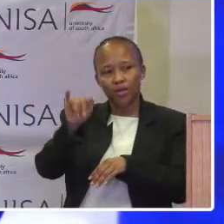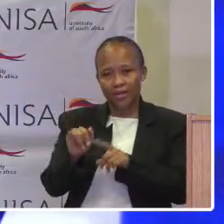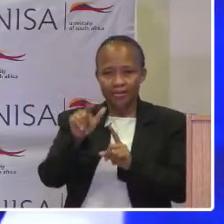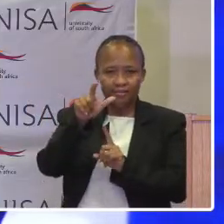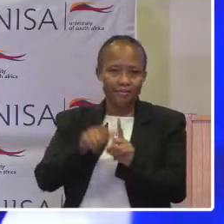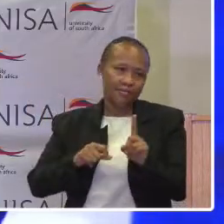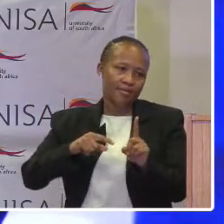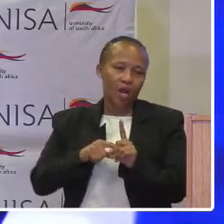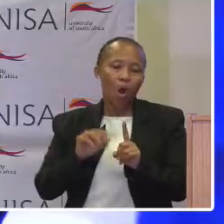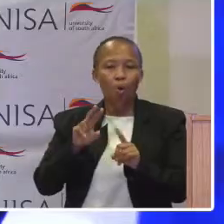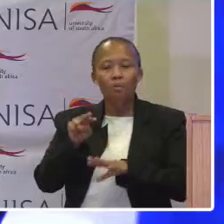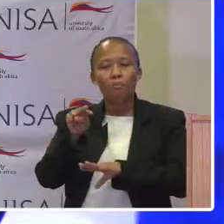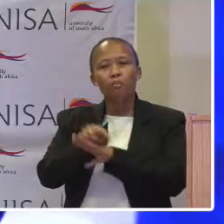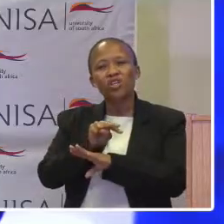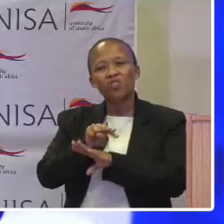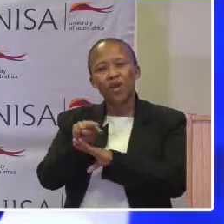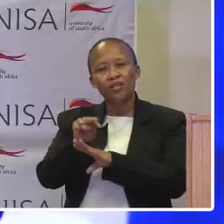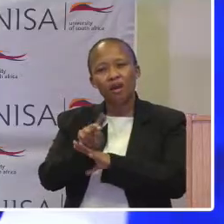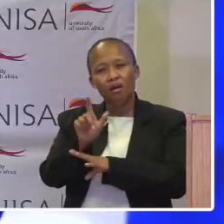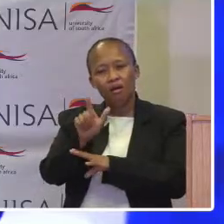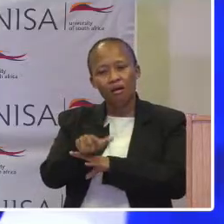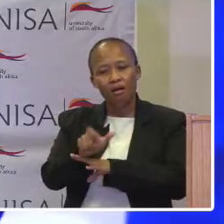the moderator. She is the